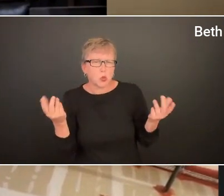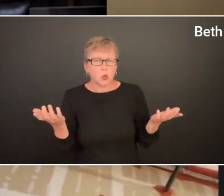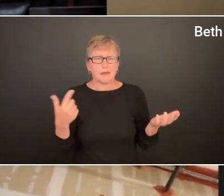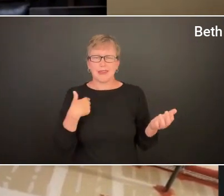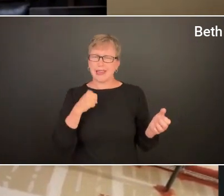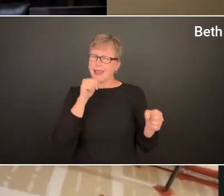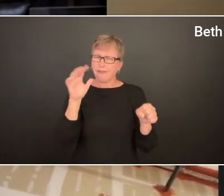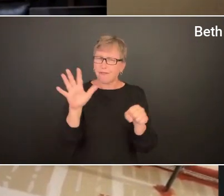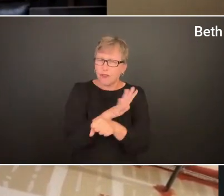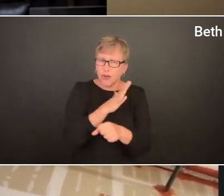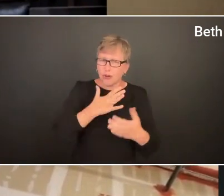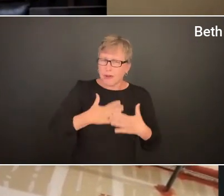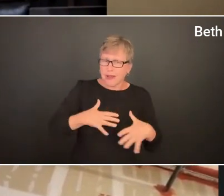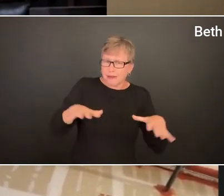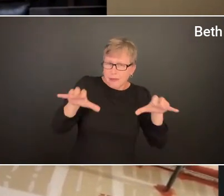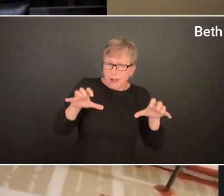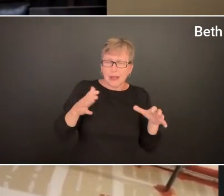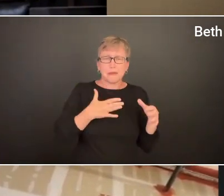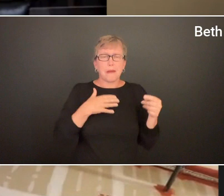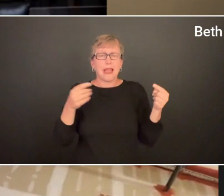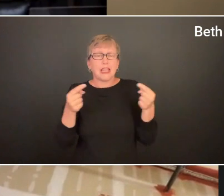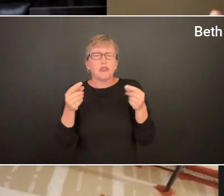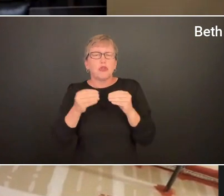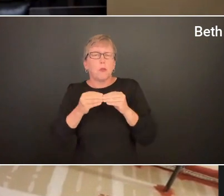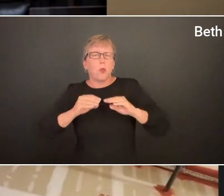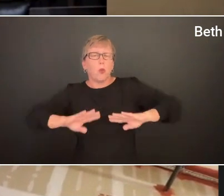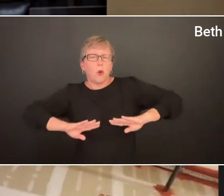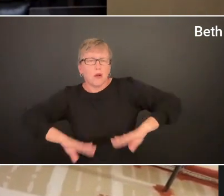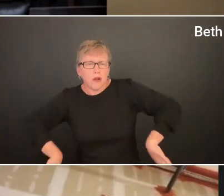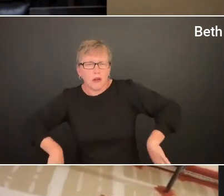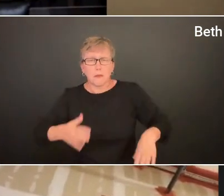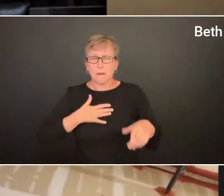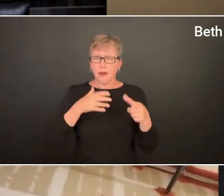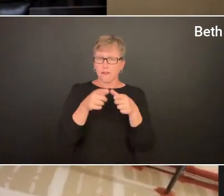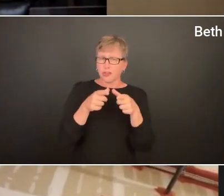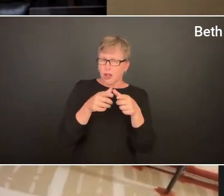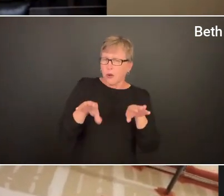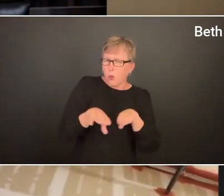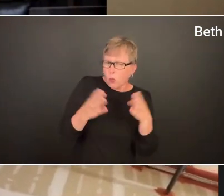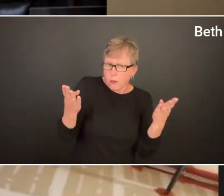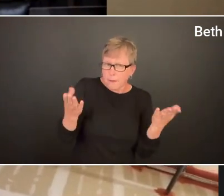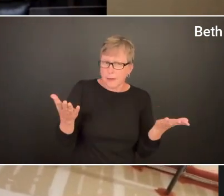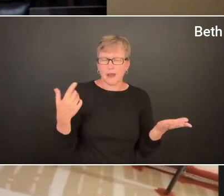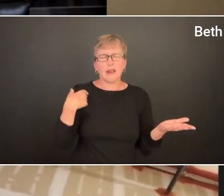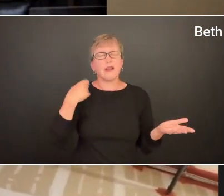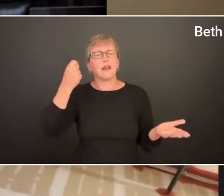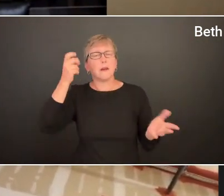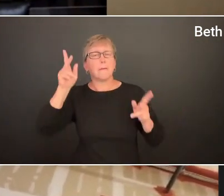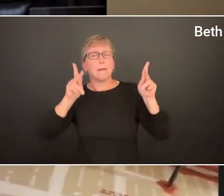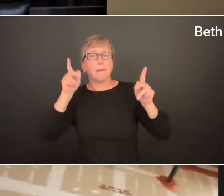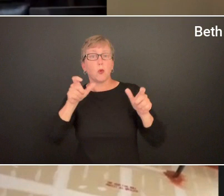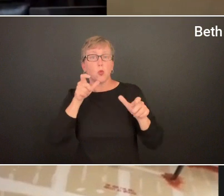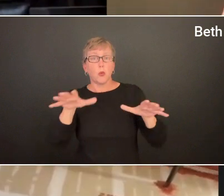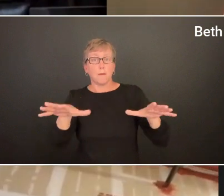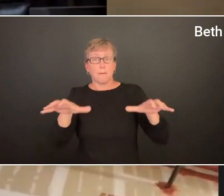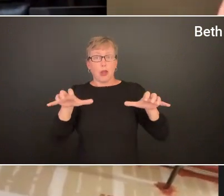know, what are some things that I can do? Because I'm incomplete and I'm a lower injury. My vagina